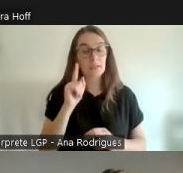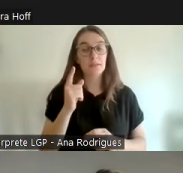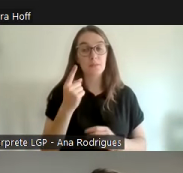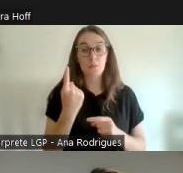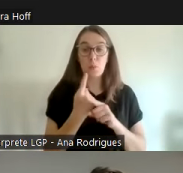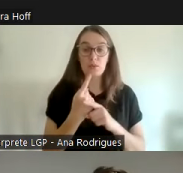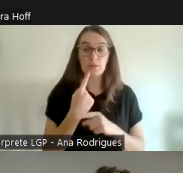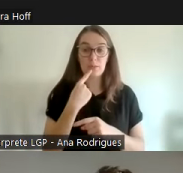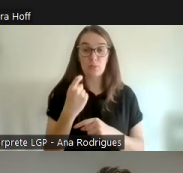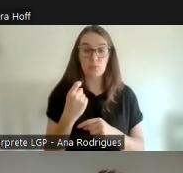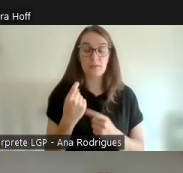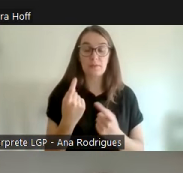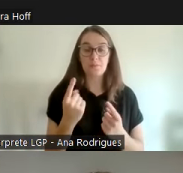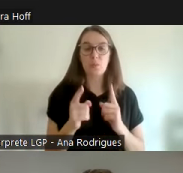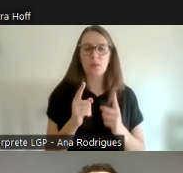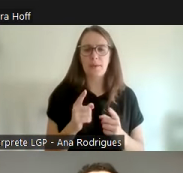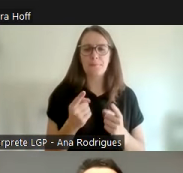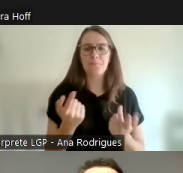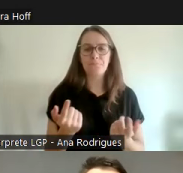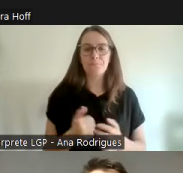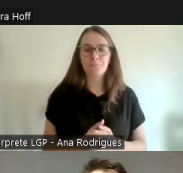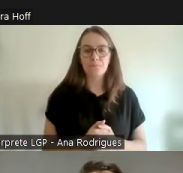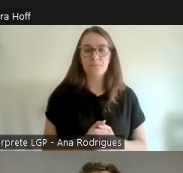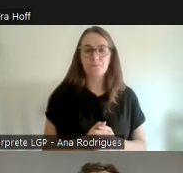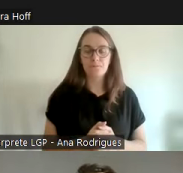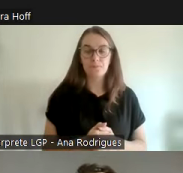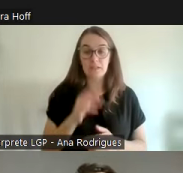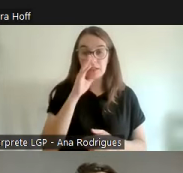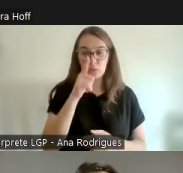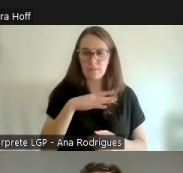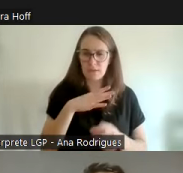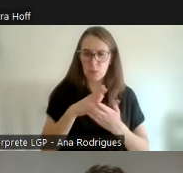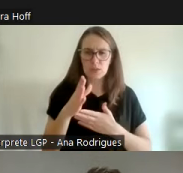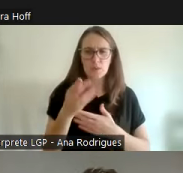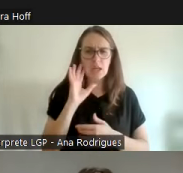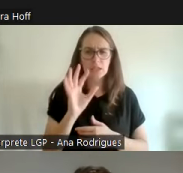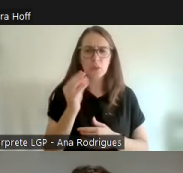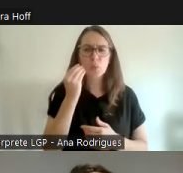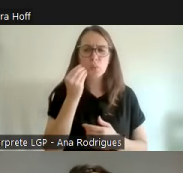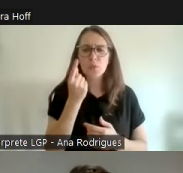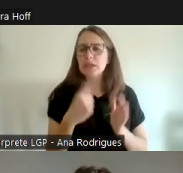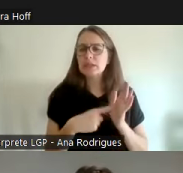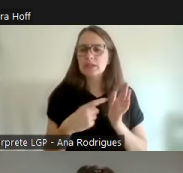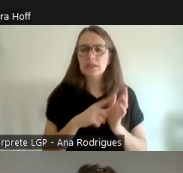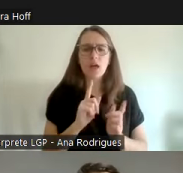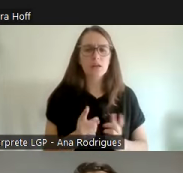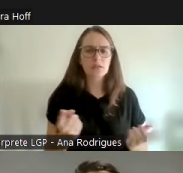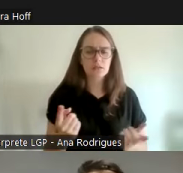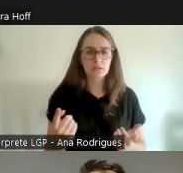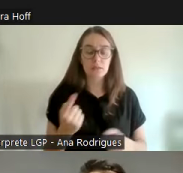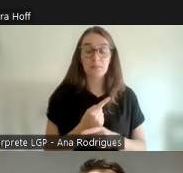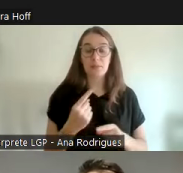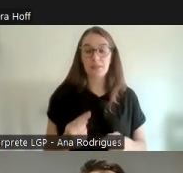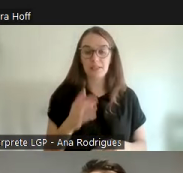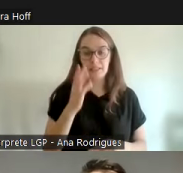question in deep democracy is the question, what do you need to get along? And so in this special WhatsApp